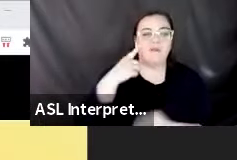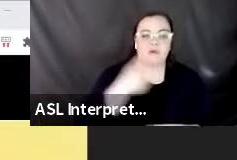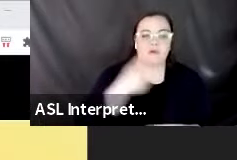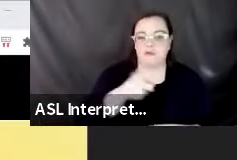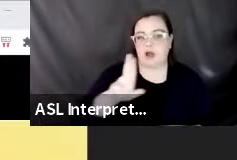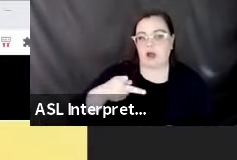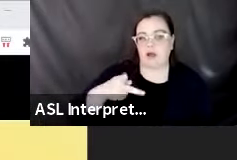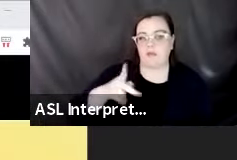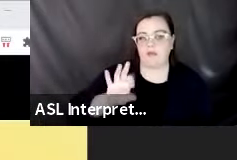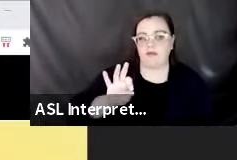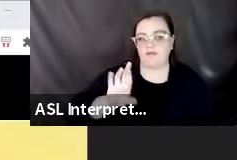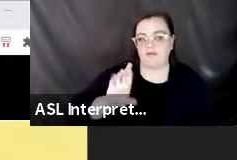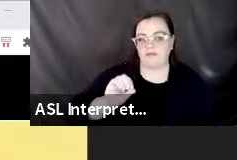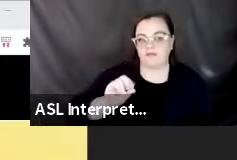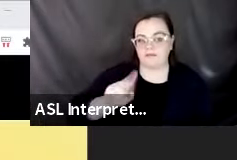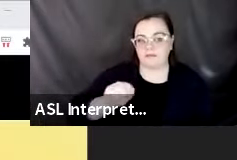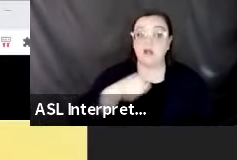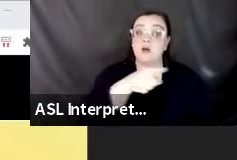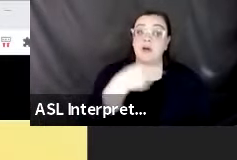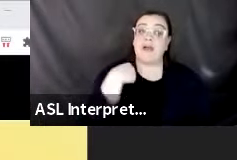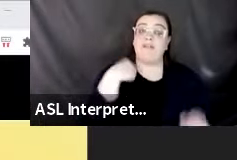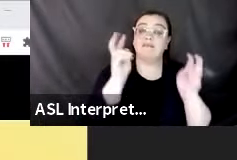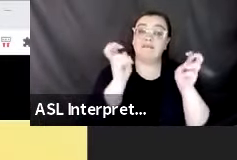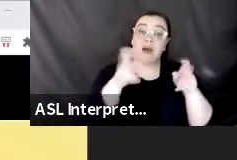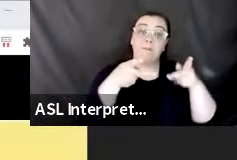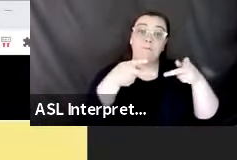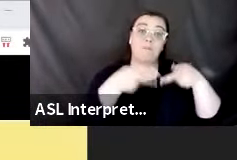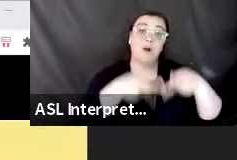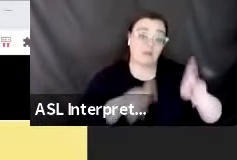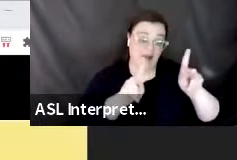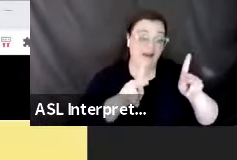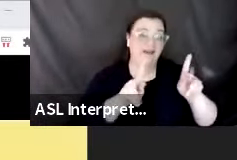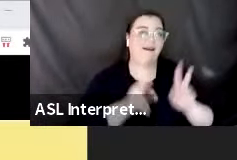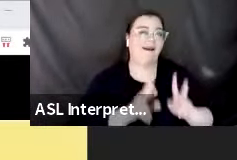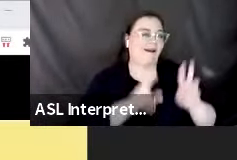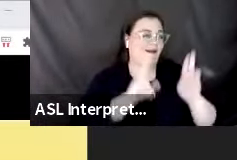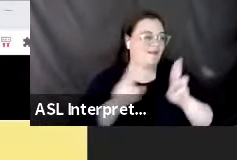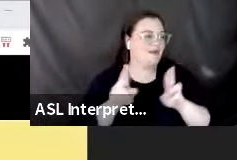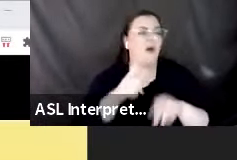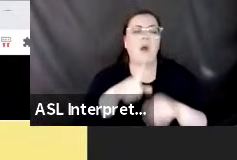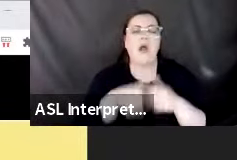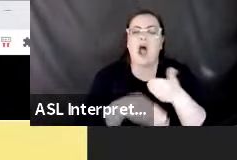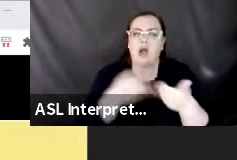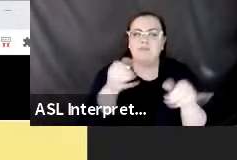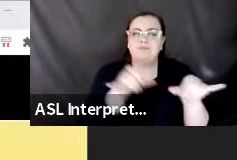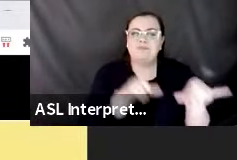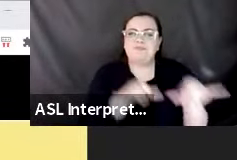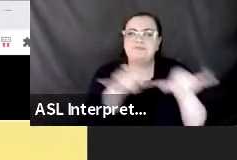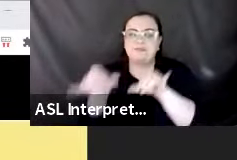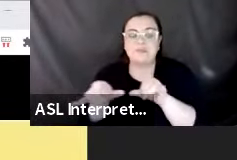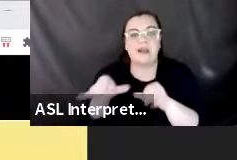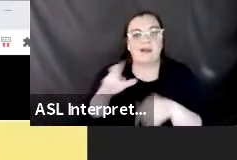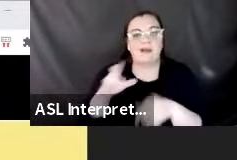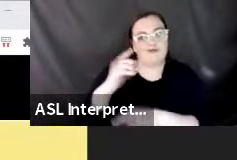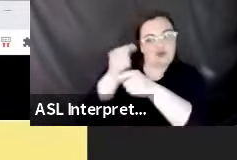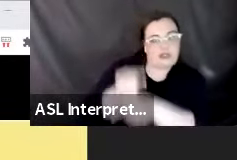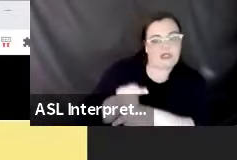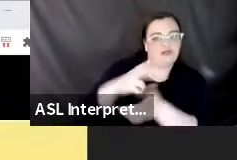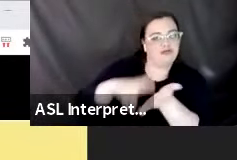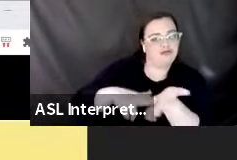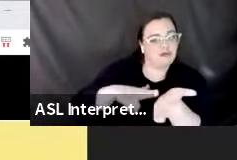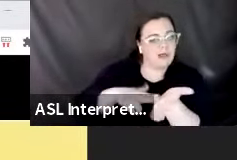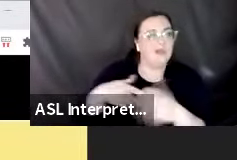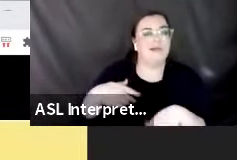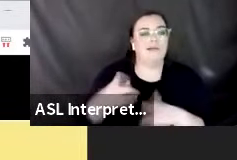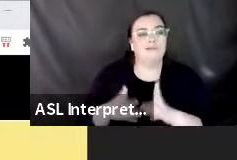We have the permitted edits, and these are very similar to what the permitted edits are under the traditional contract, like shorter,